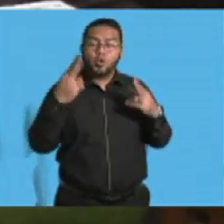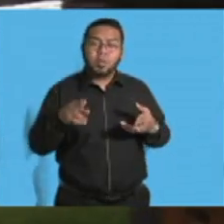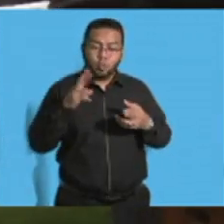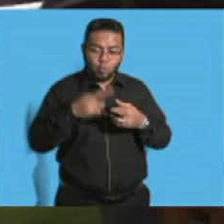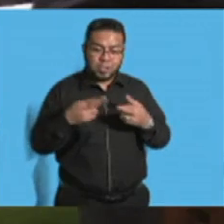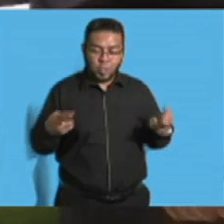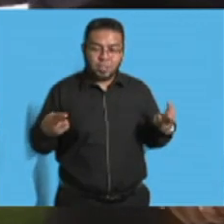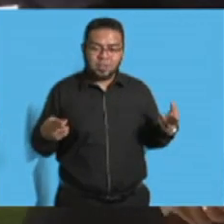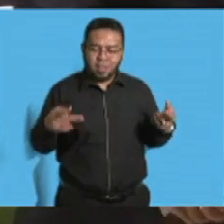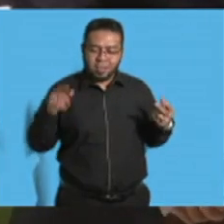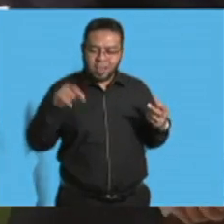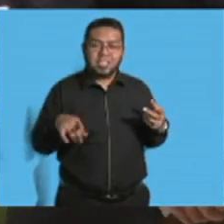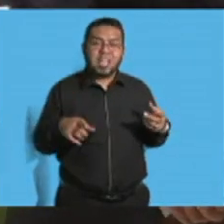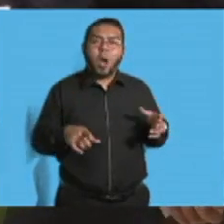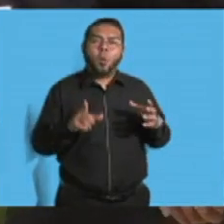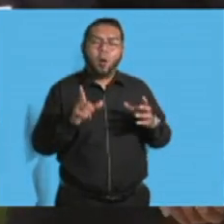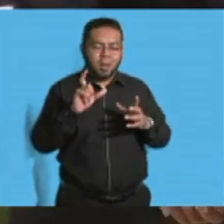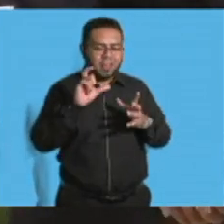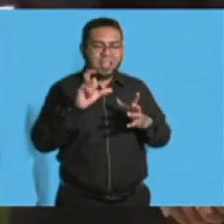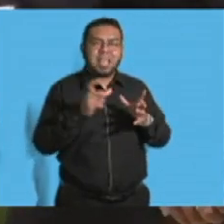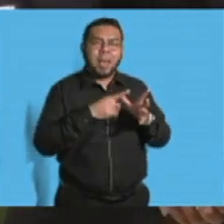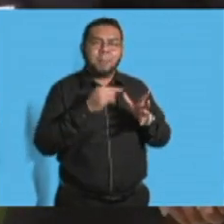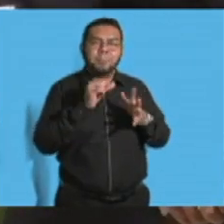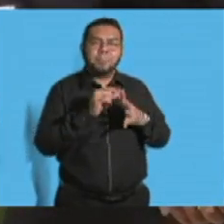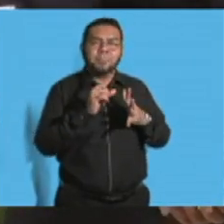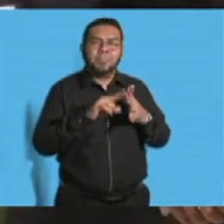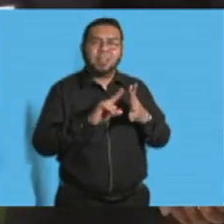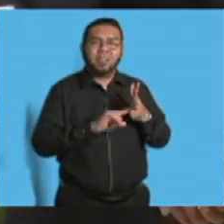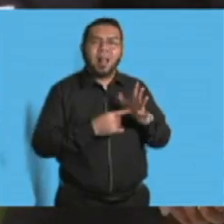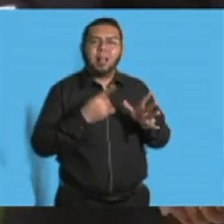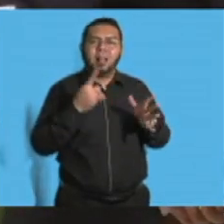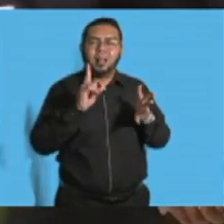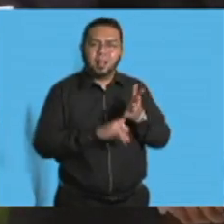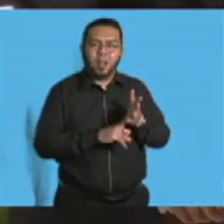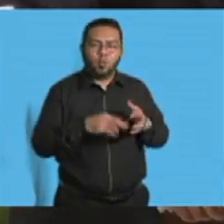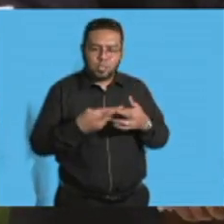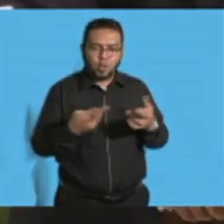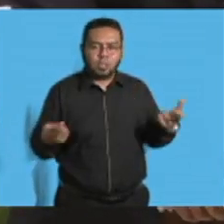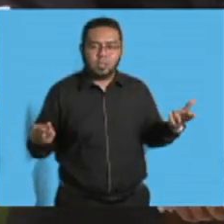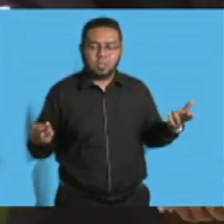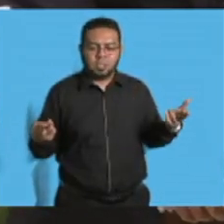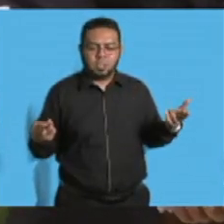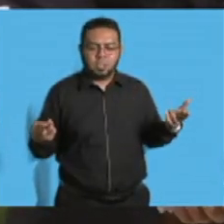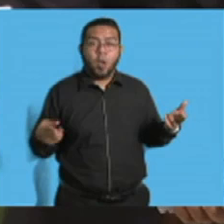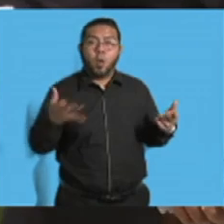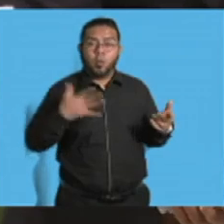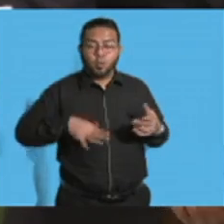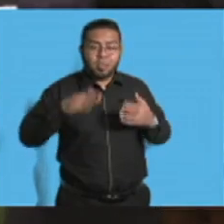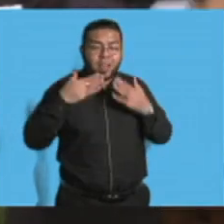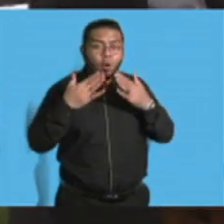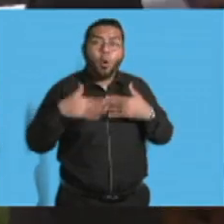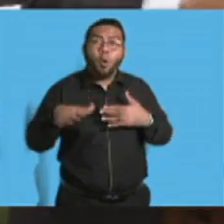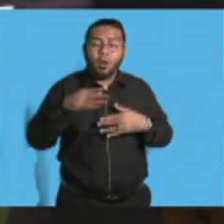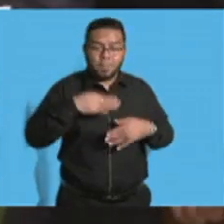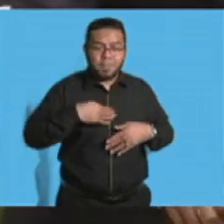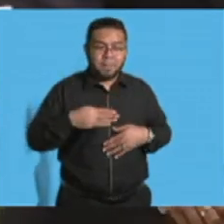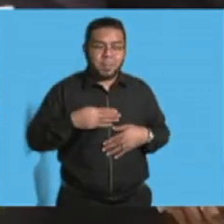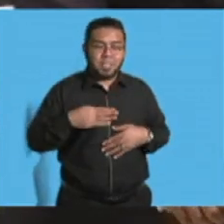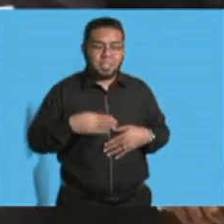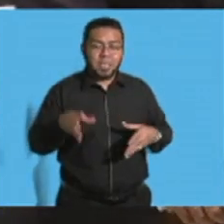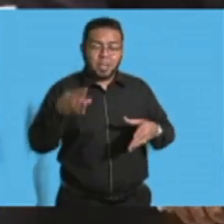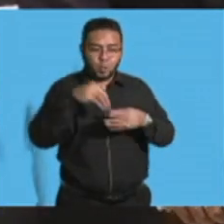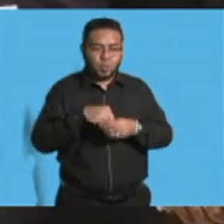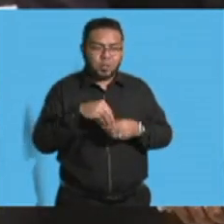our main capital resource, Madam Speaker. Madam Speaker, I would like to thank all the members for the contribution,